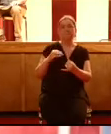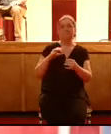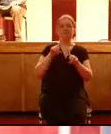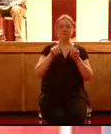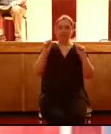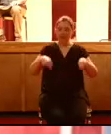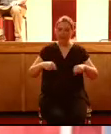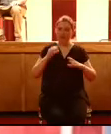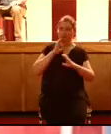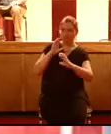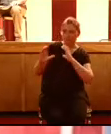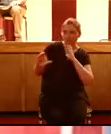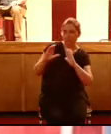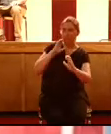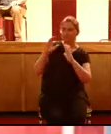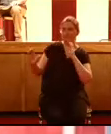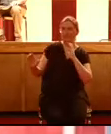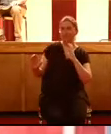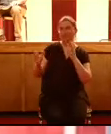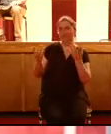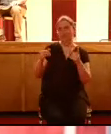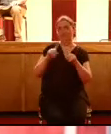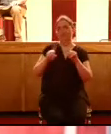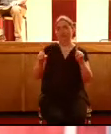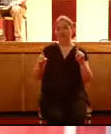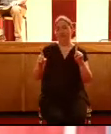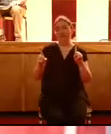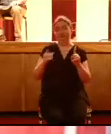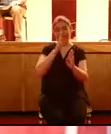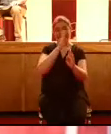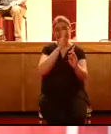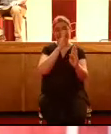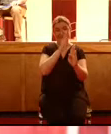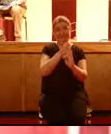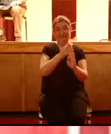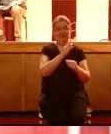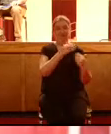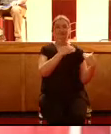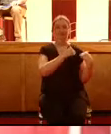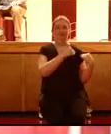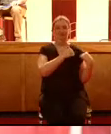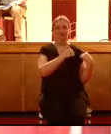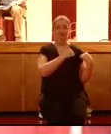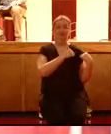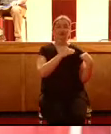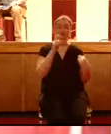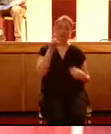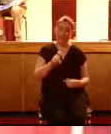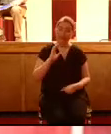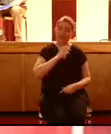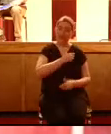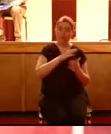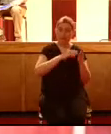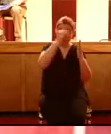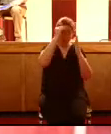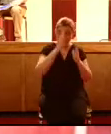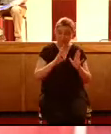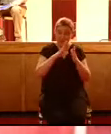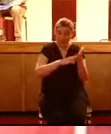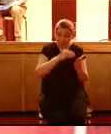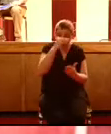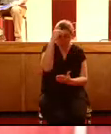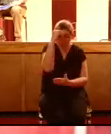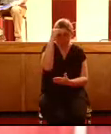conversation. But ultimately, it comes down to accountability. We need our students learning in classrooms, and we